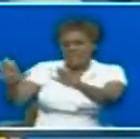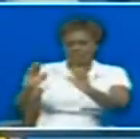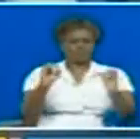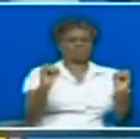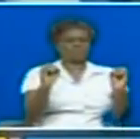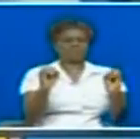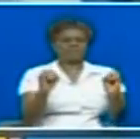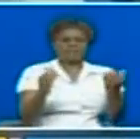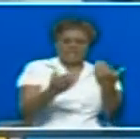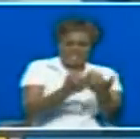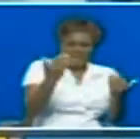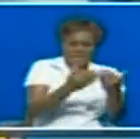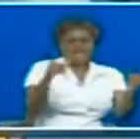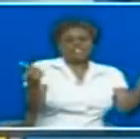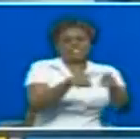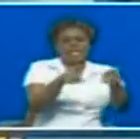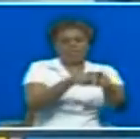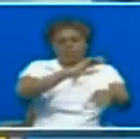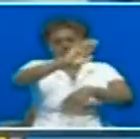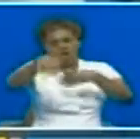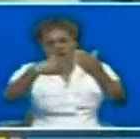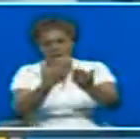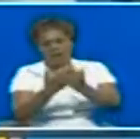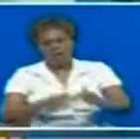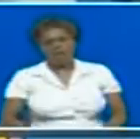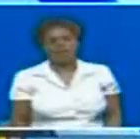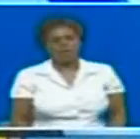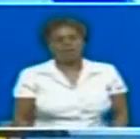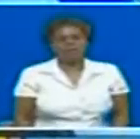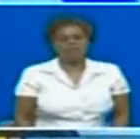We need to take them along with us.